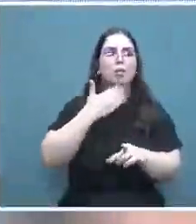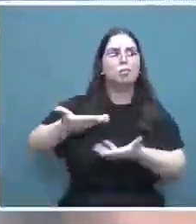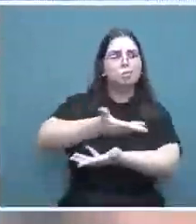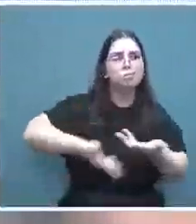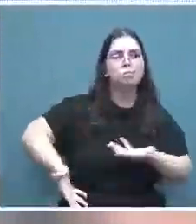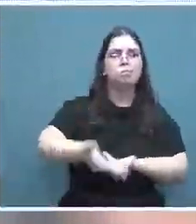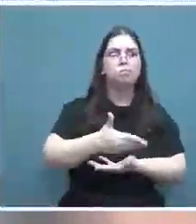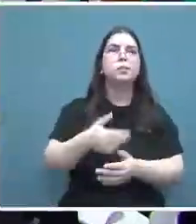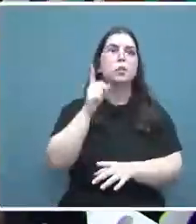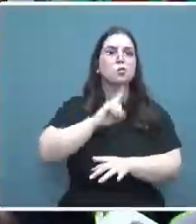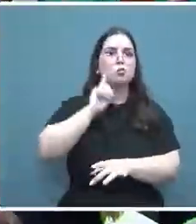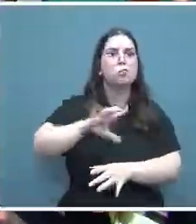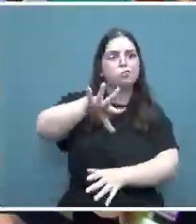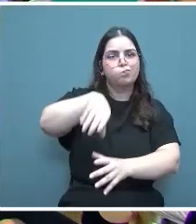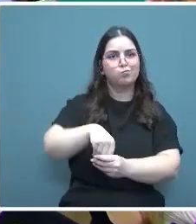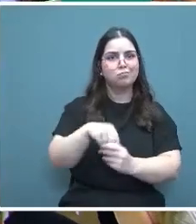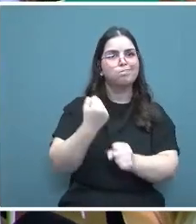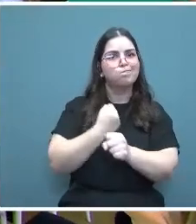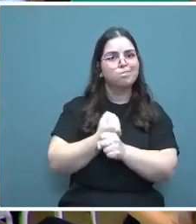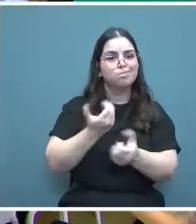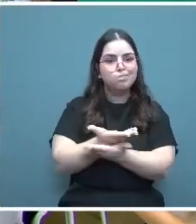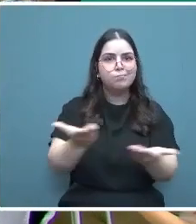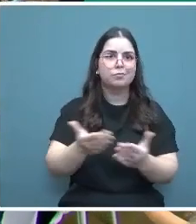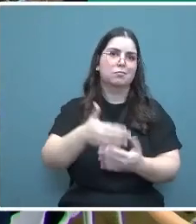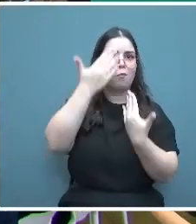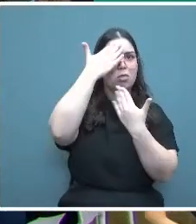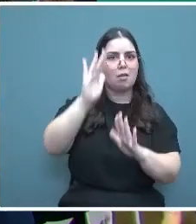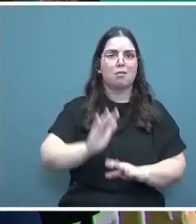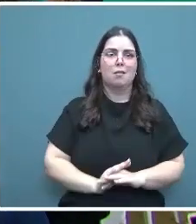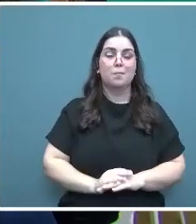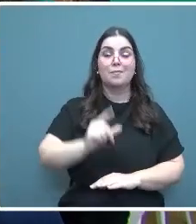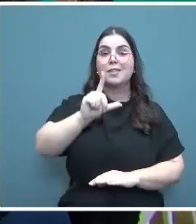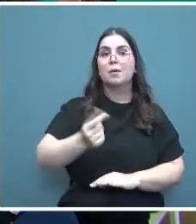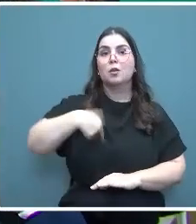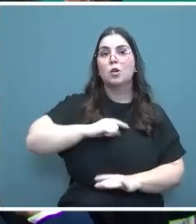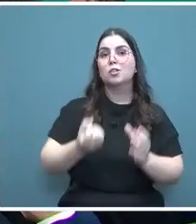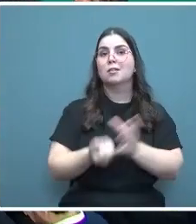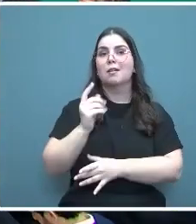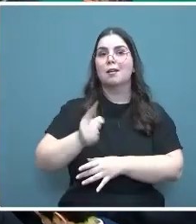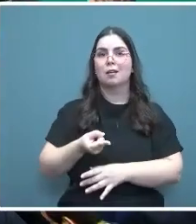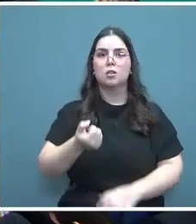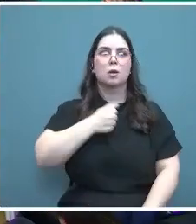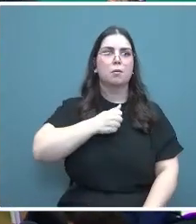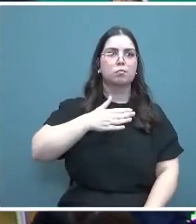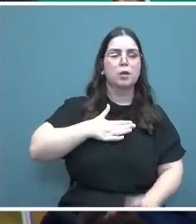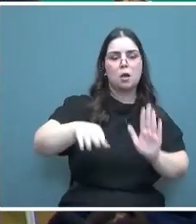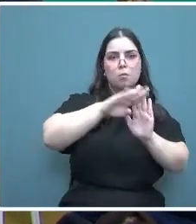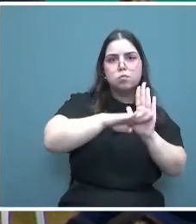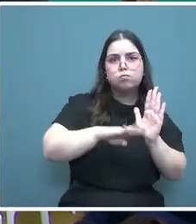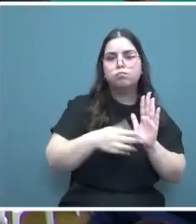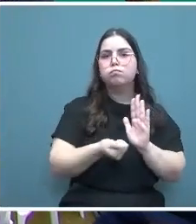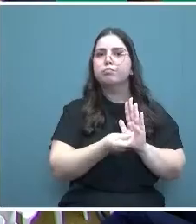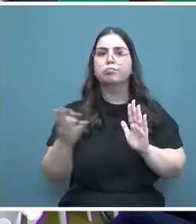actively involved in labor life. Also, we are create several business programs, both led